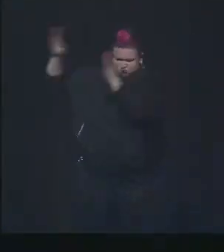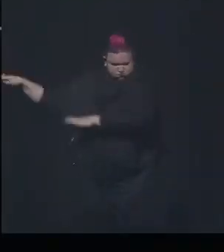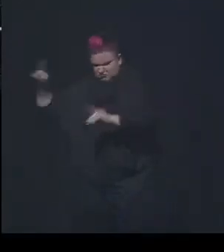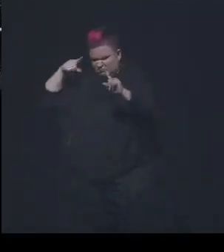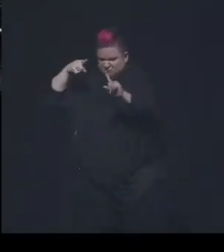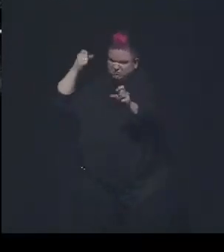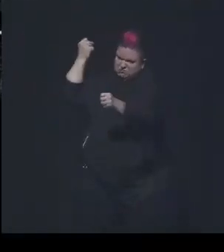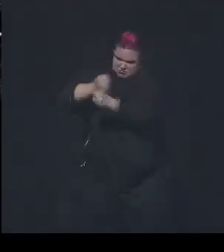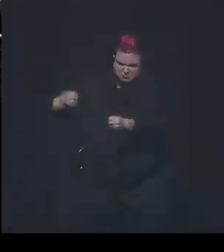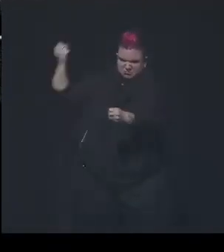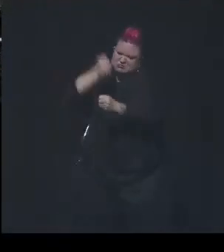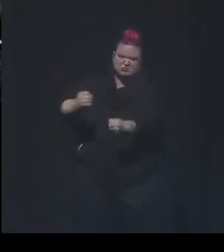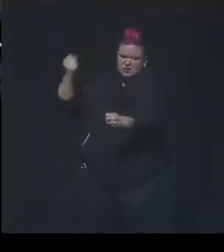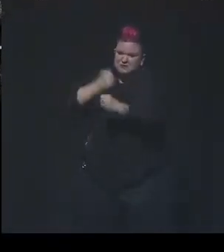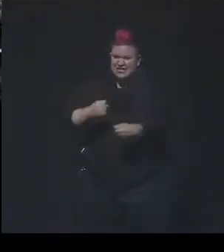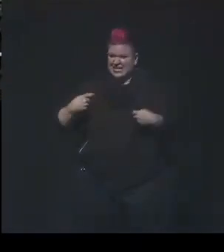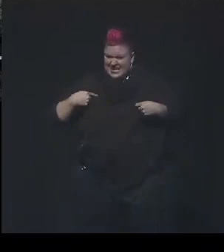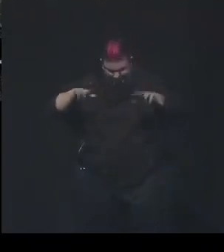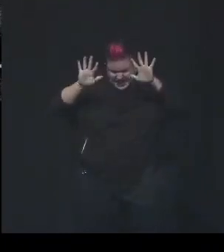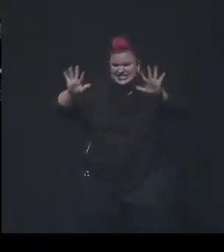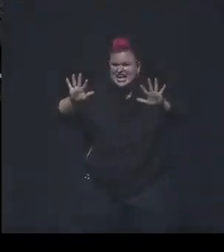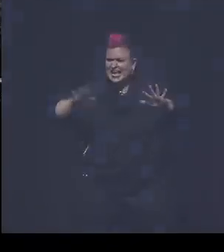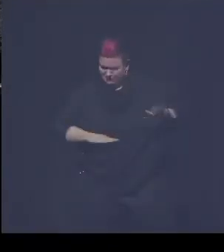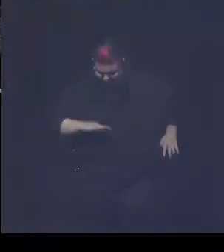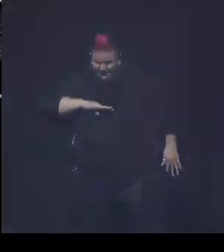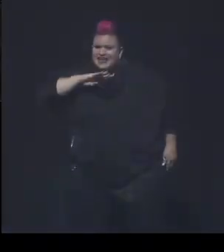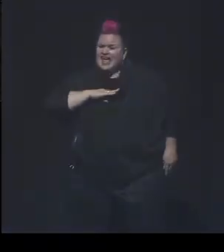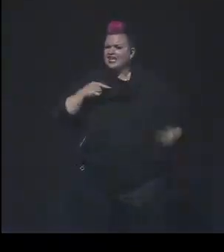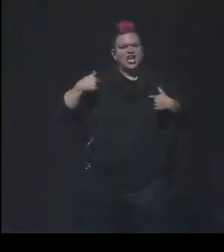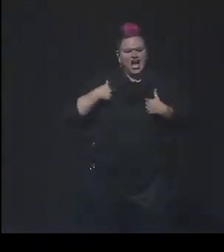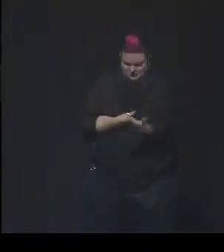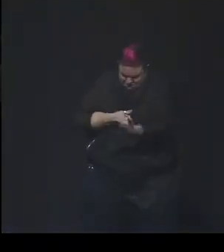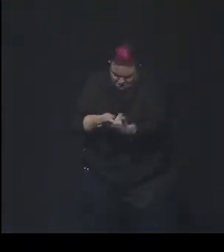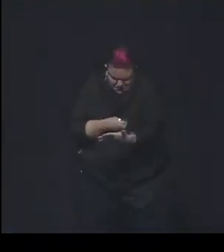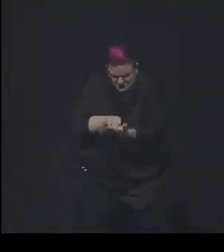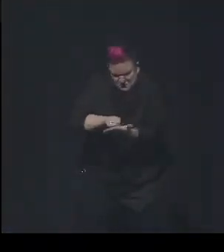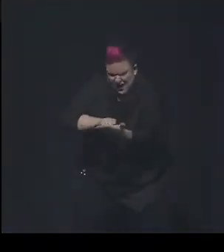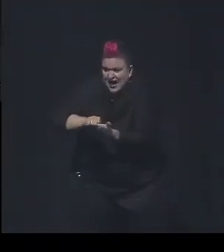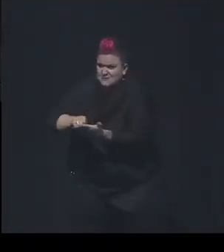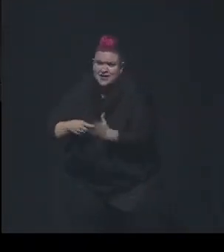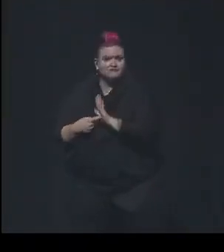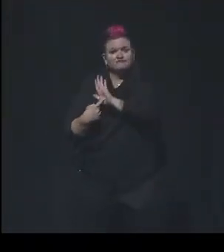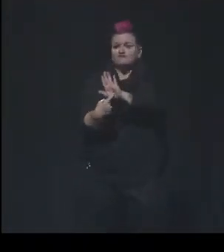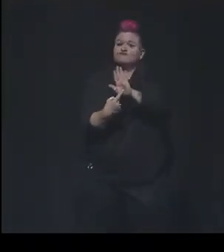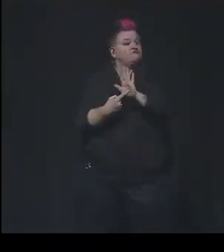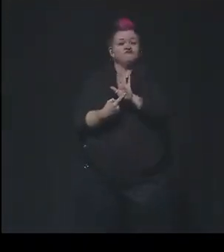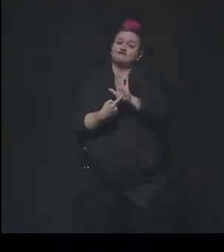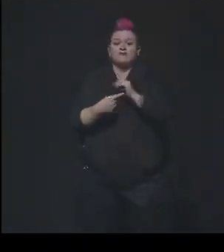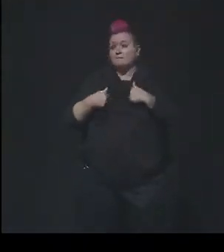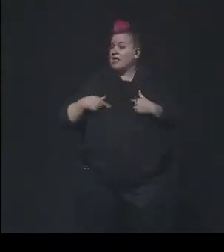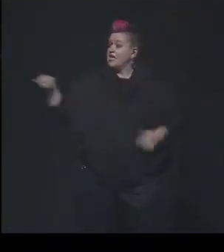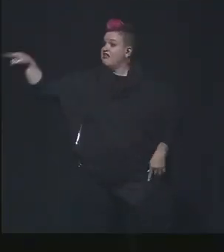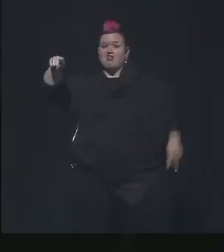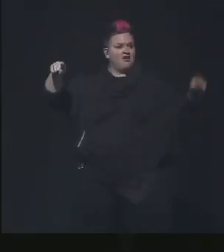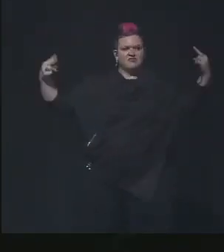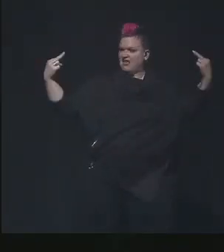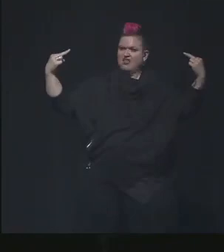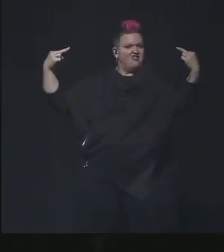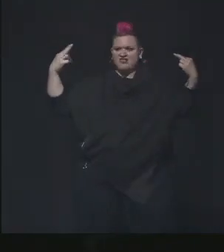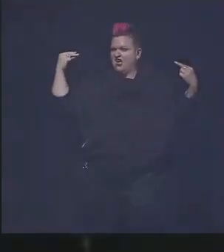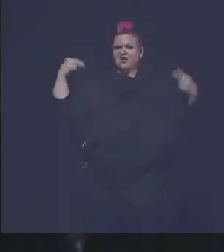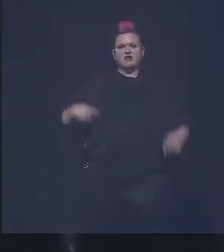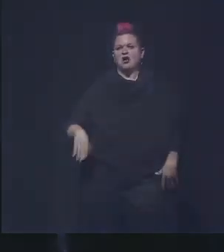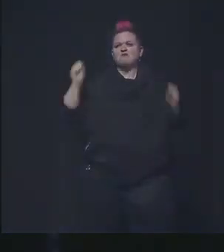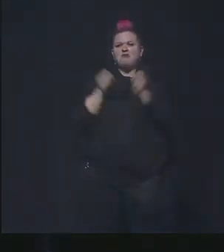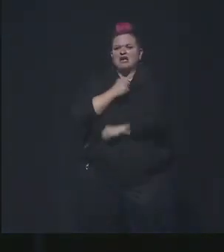scared faces. Wrote my first song when I was 10. Since then, I've been writing with no end. I have not been to society, that's not what I was meant to be. Got